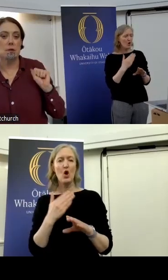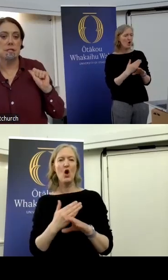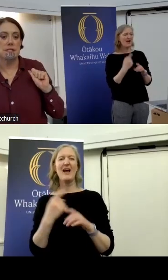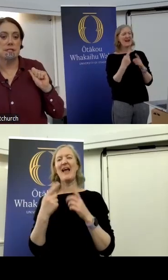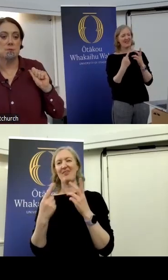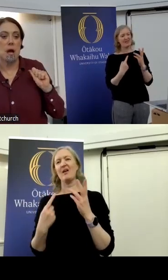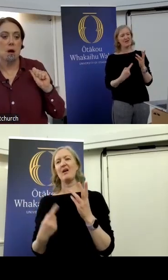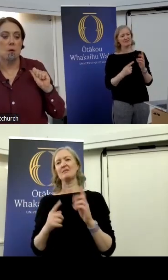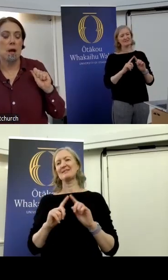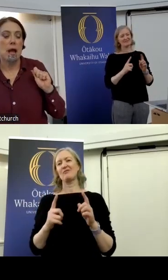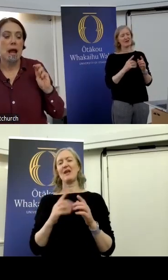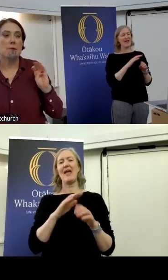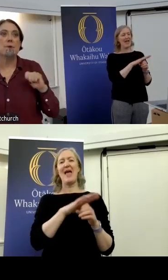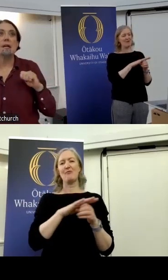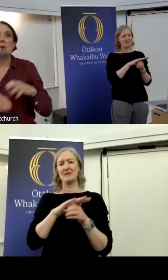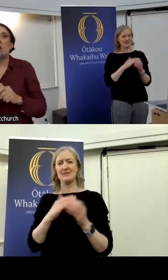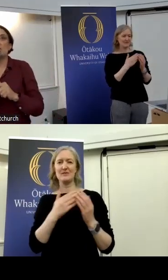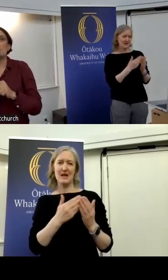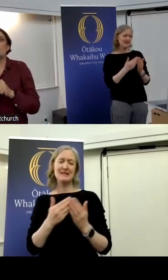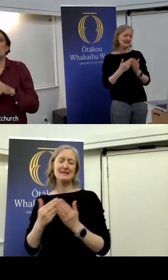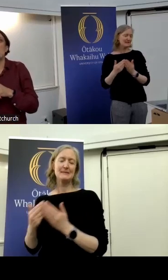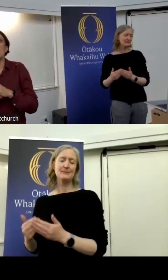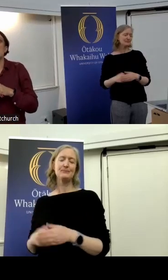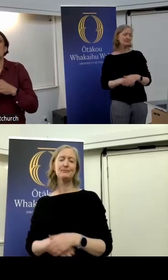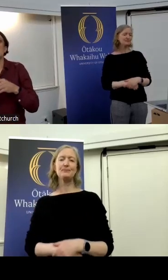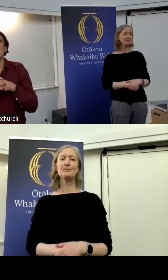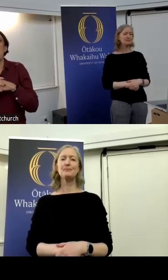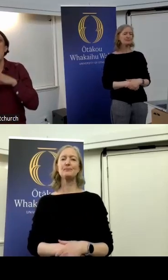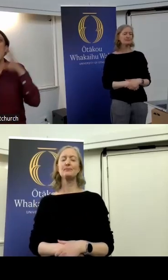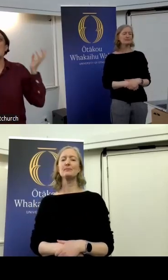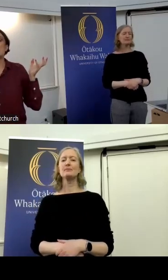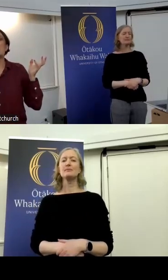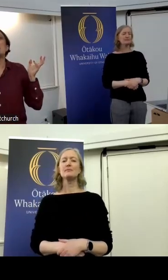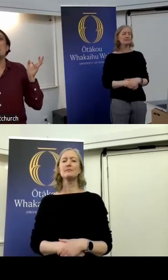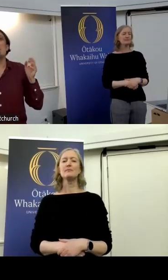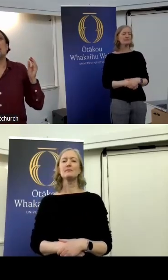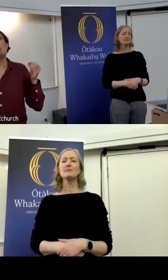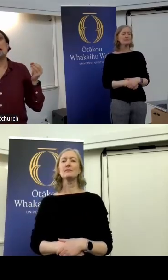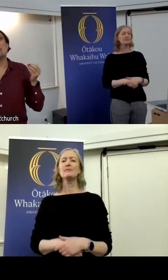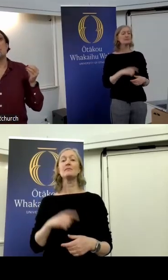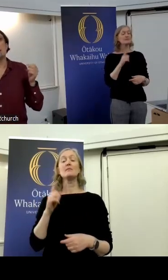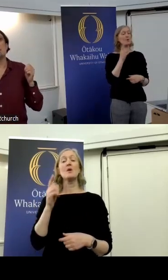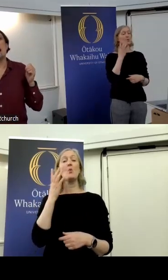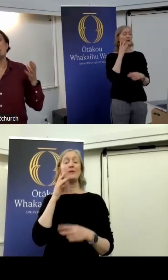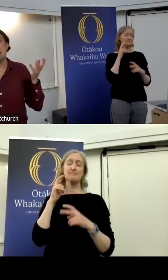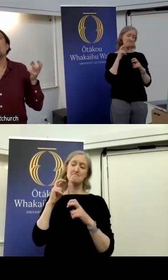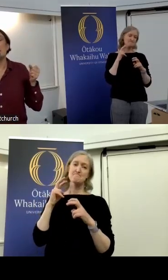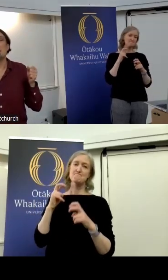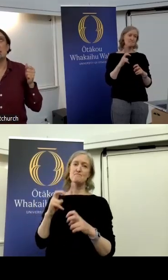other contexts as well. And really what you're trying to ask by looking at